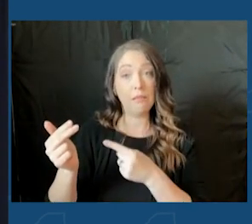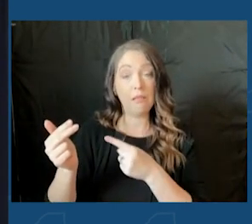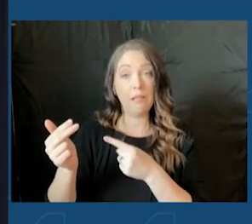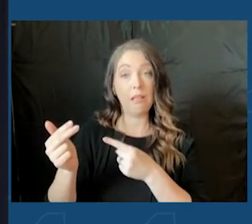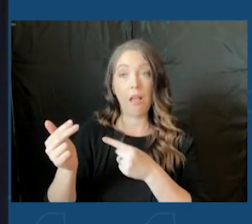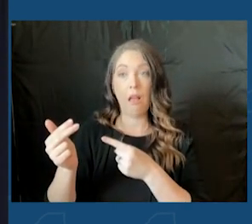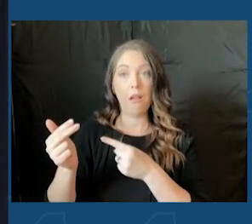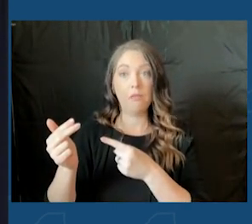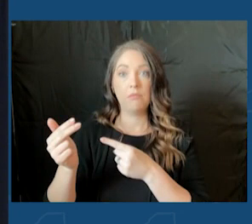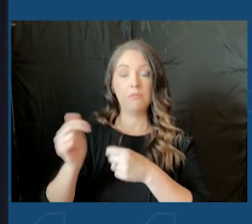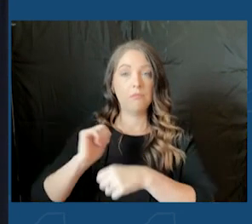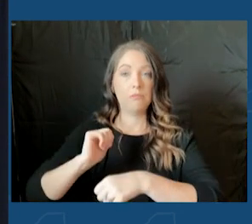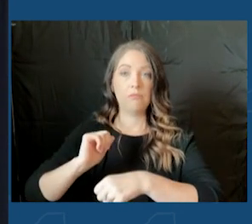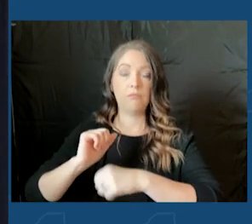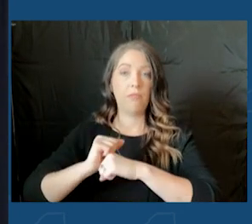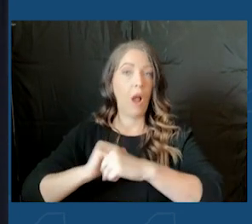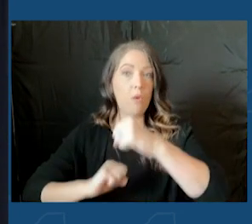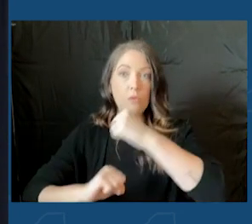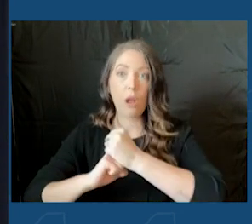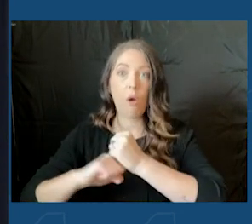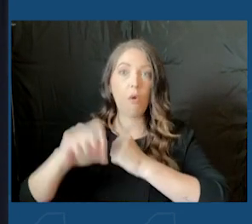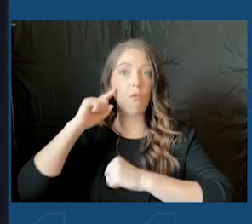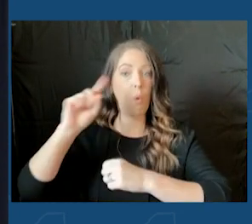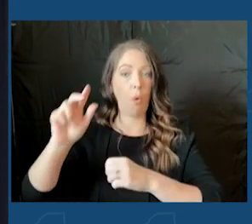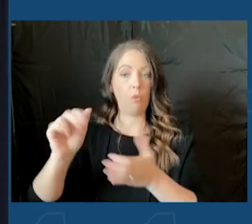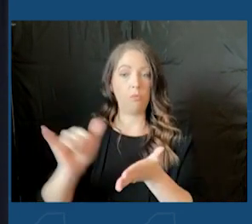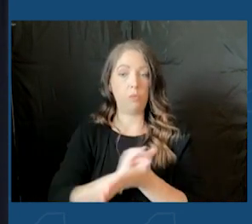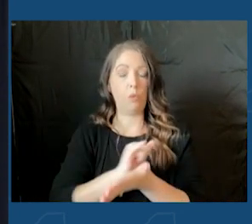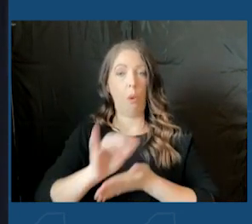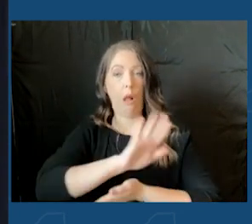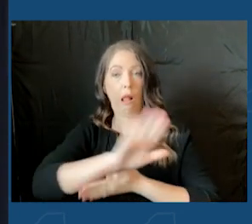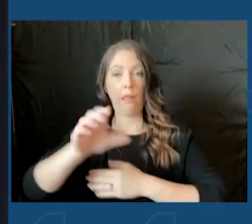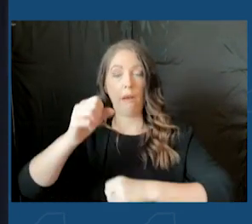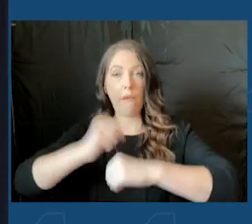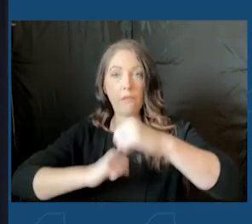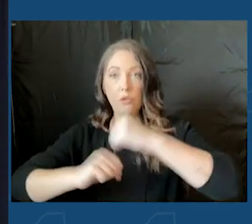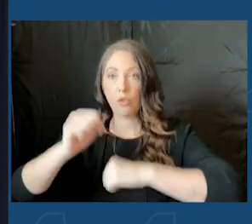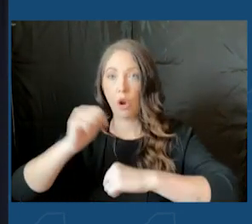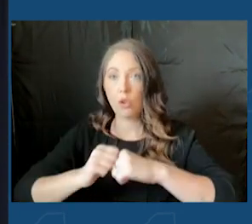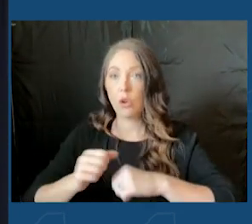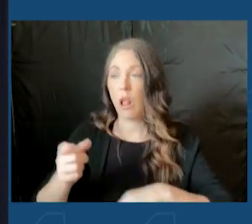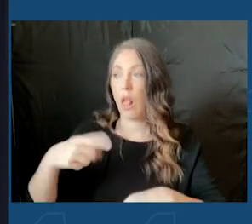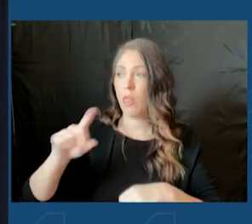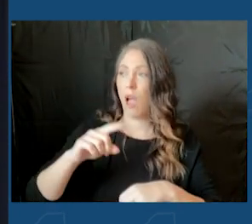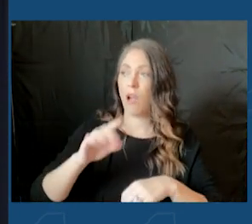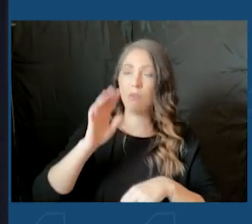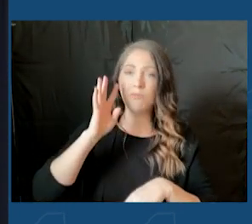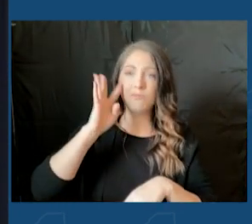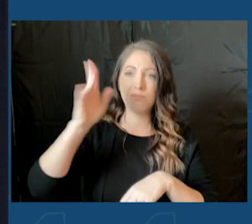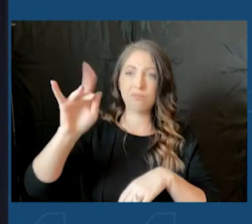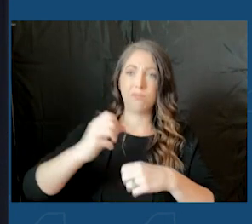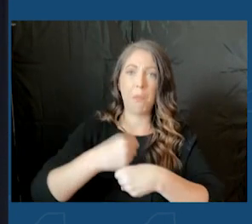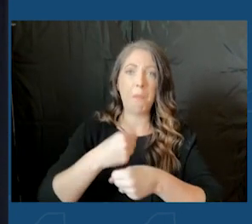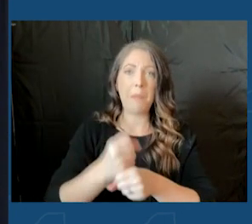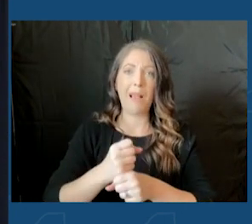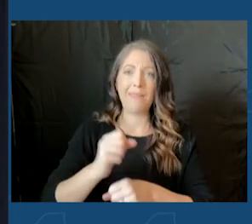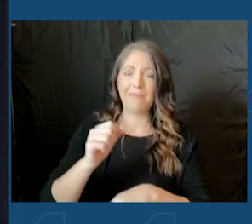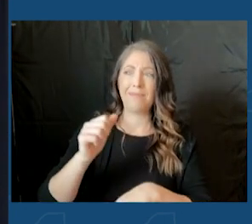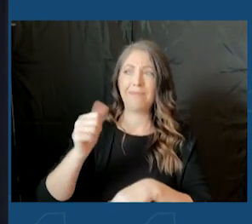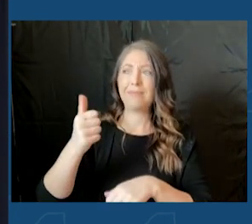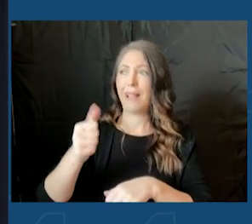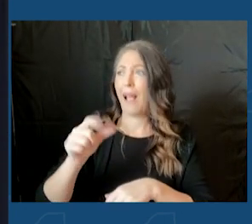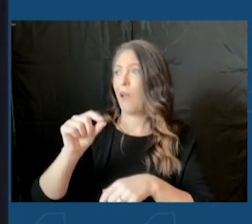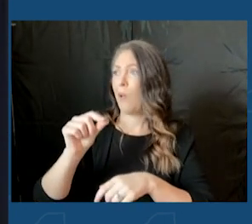of New York's economic infrastructure. They create tens of thousands of good jobs. They provide